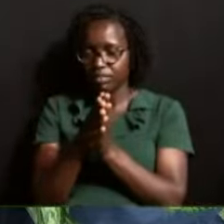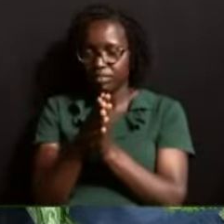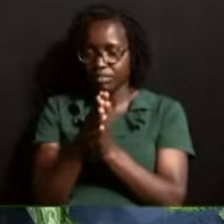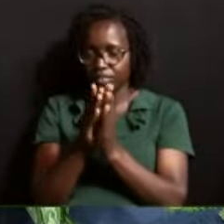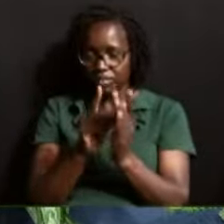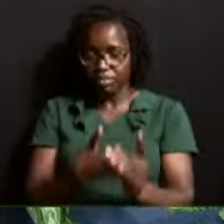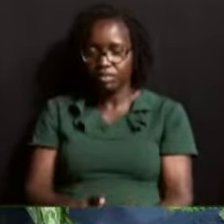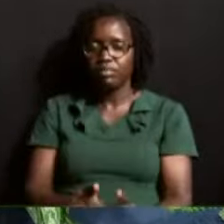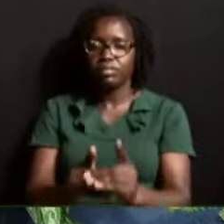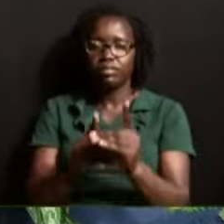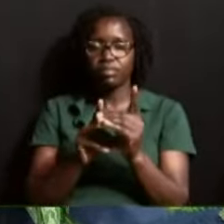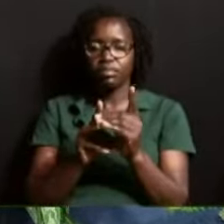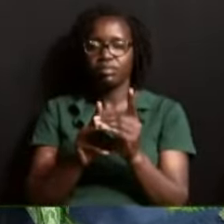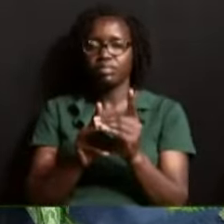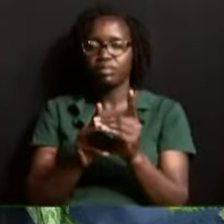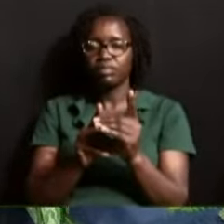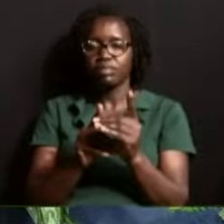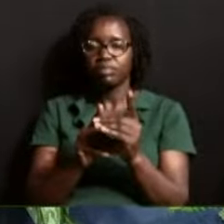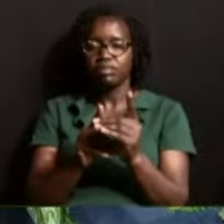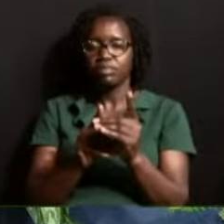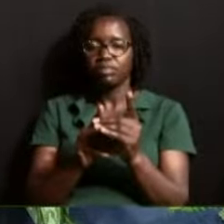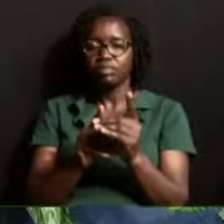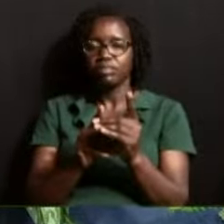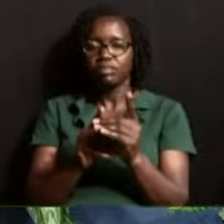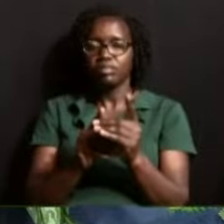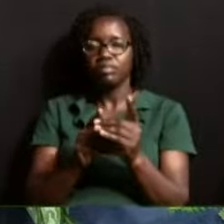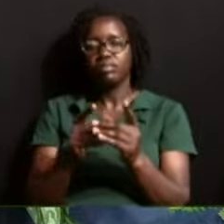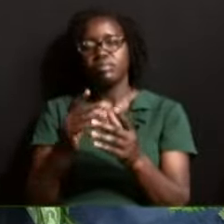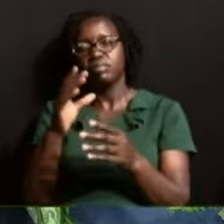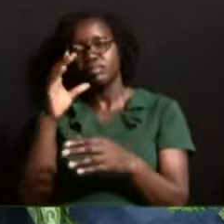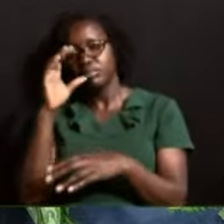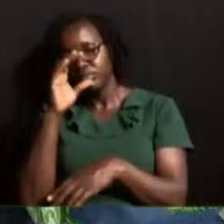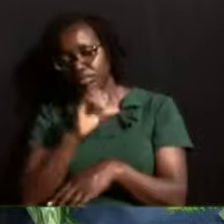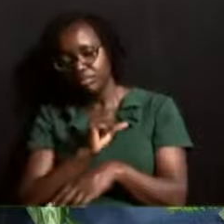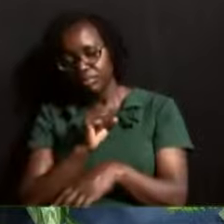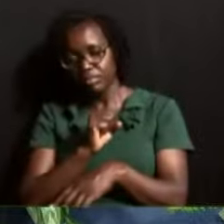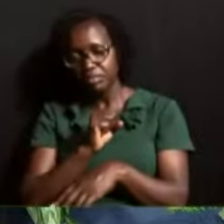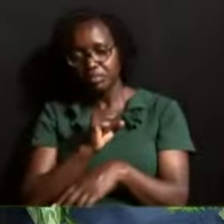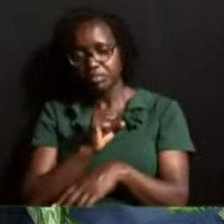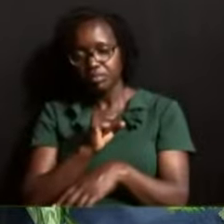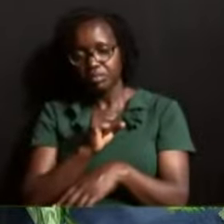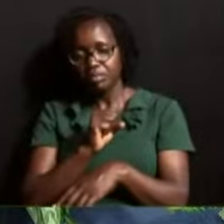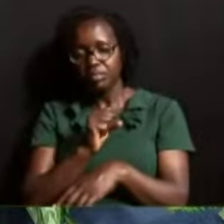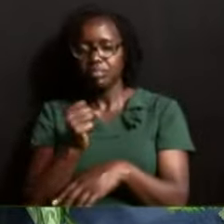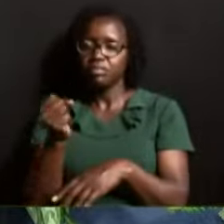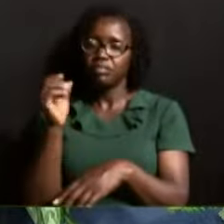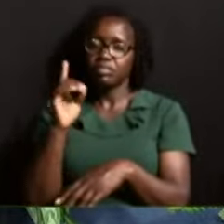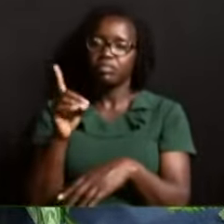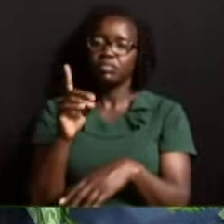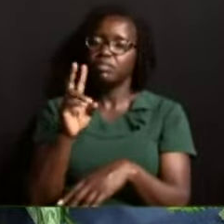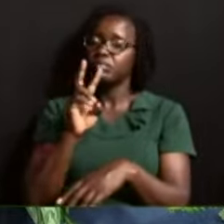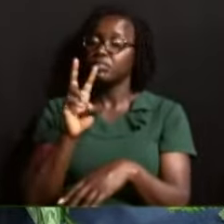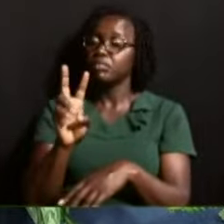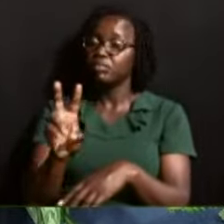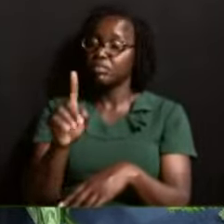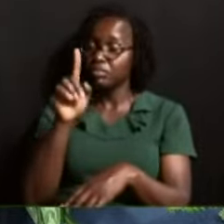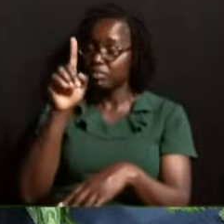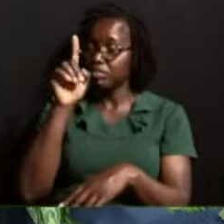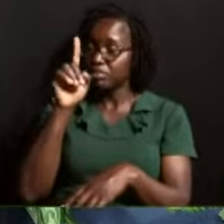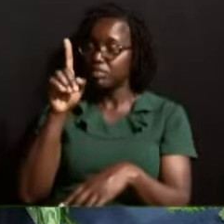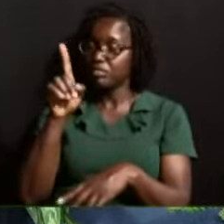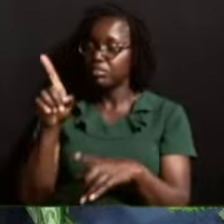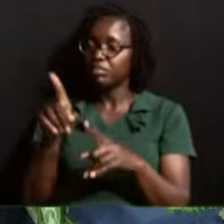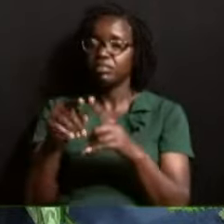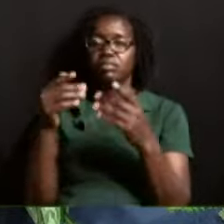disciples messed it up. They should have simply been looking to you as you